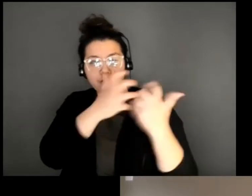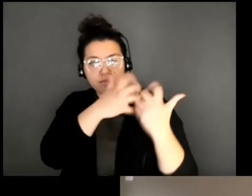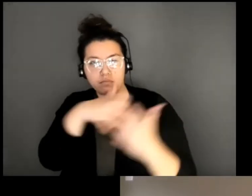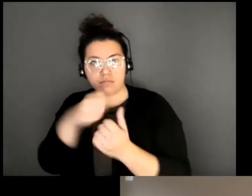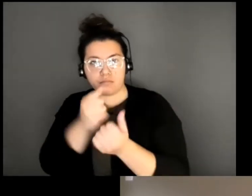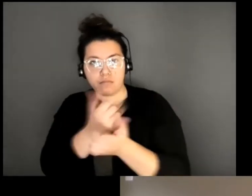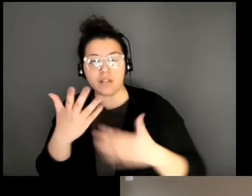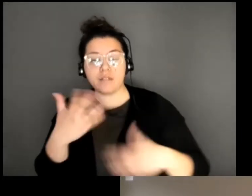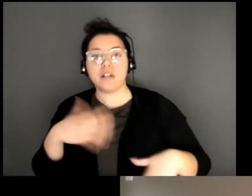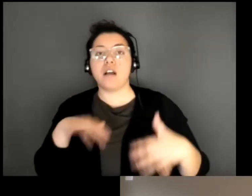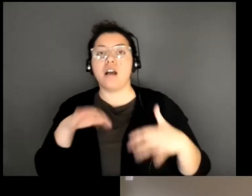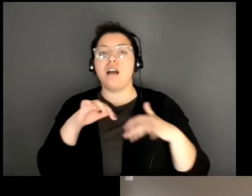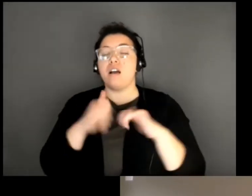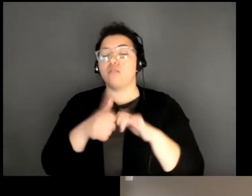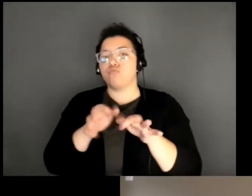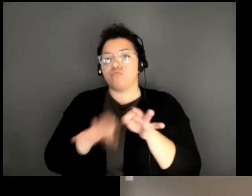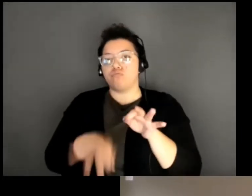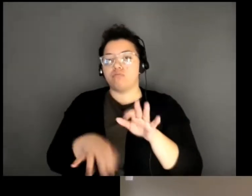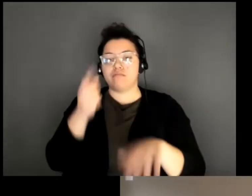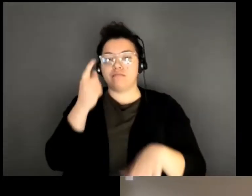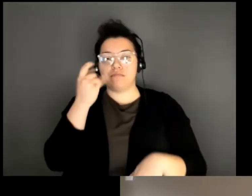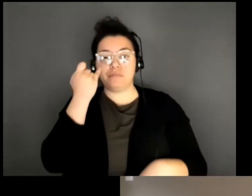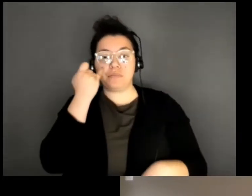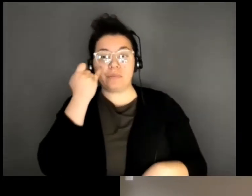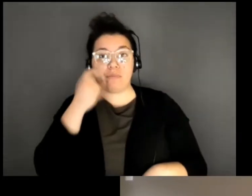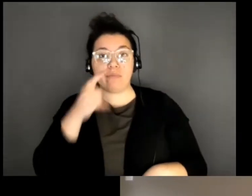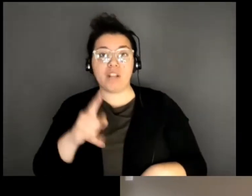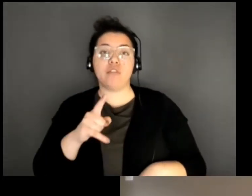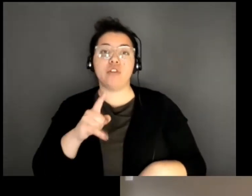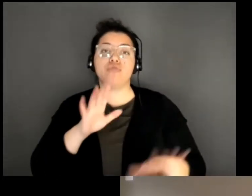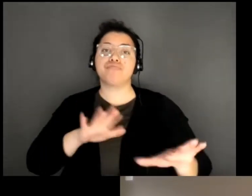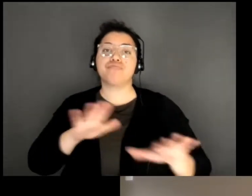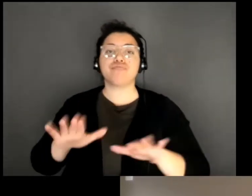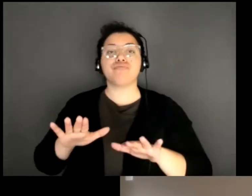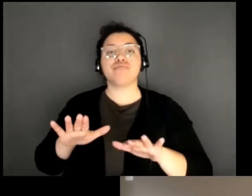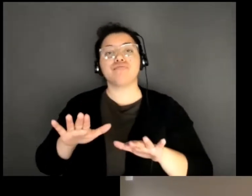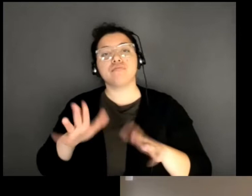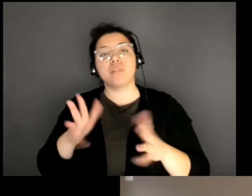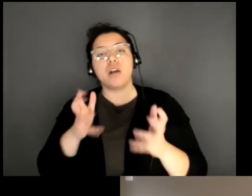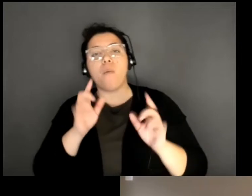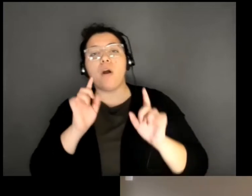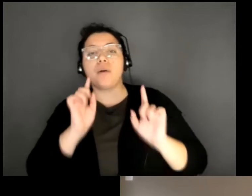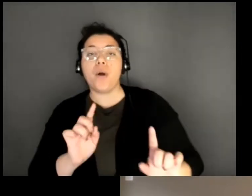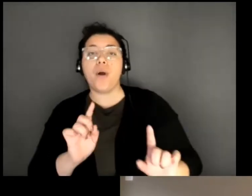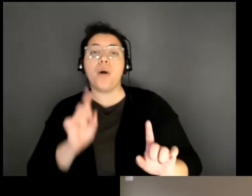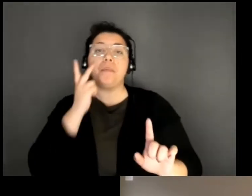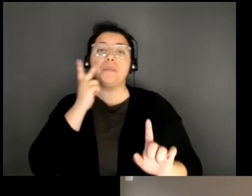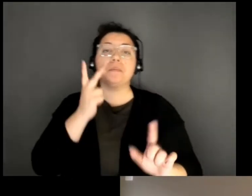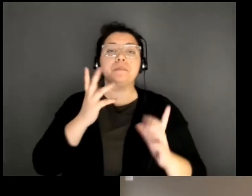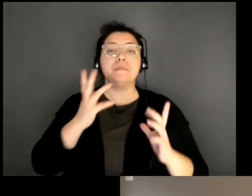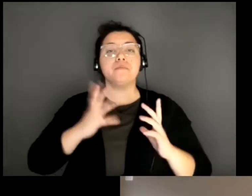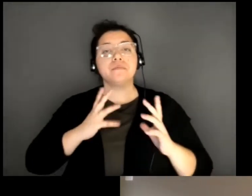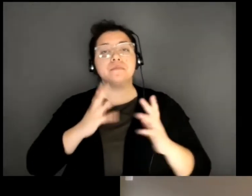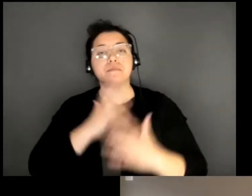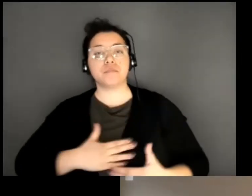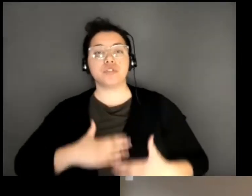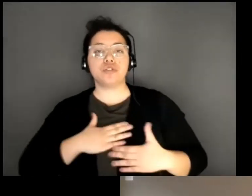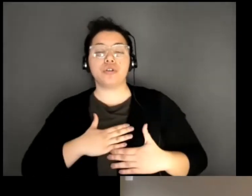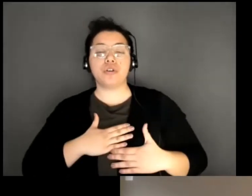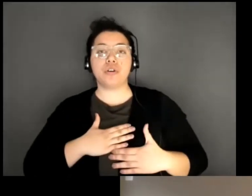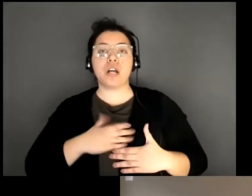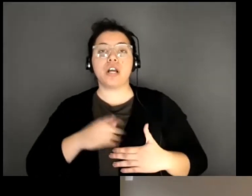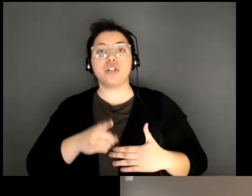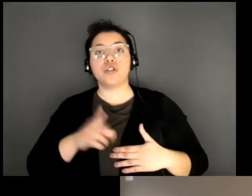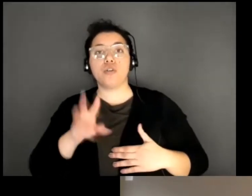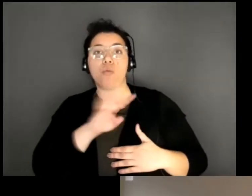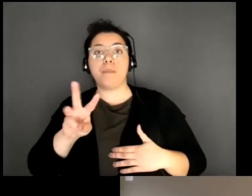if you're a leisure guest, you go to Marriott.com and you type in the dates and the place you want to go. I'm the guy on the other end of the website that decides